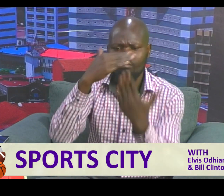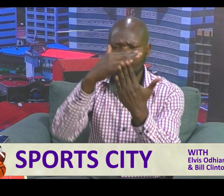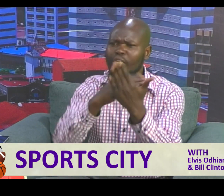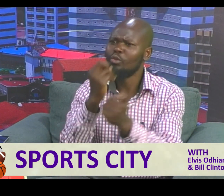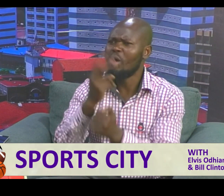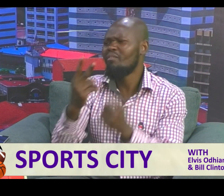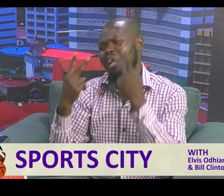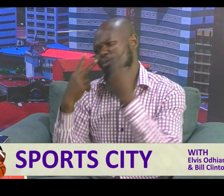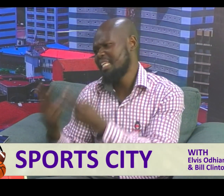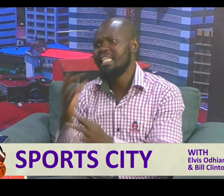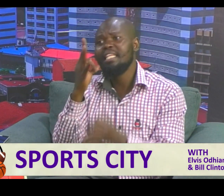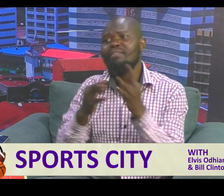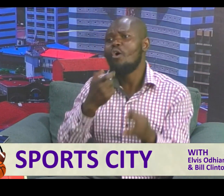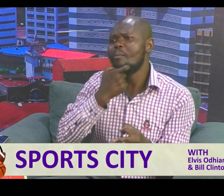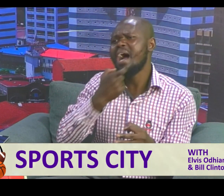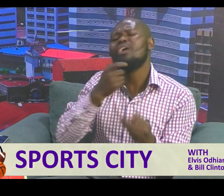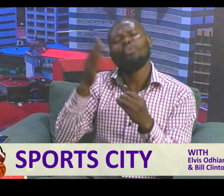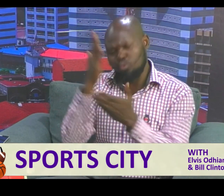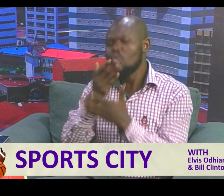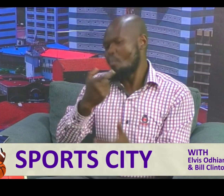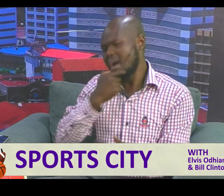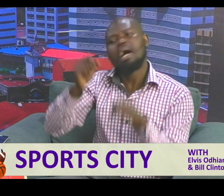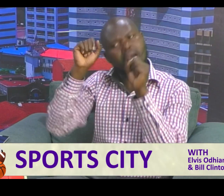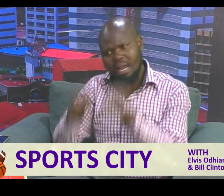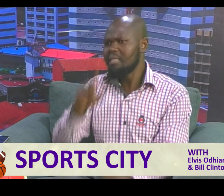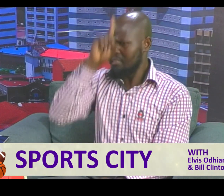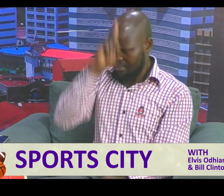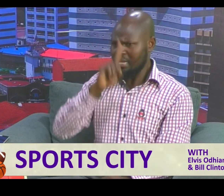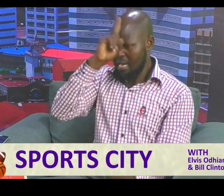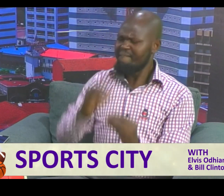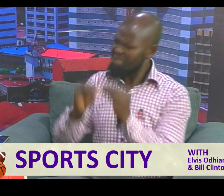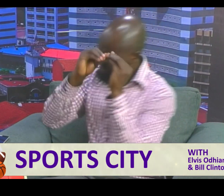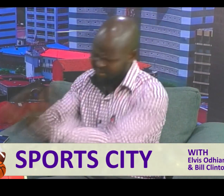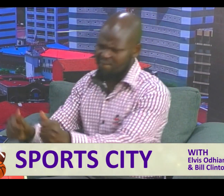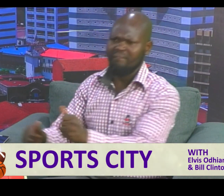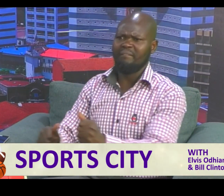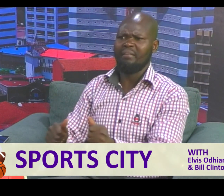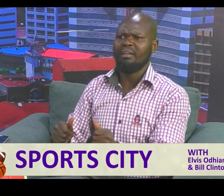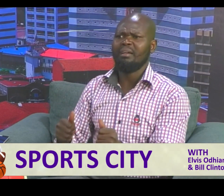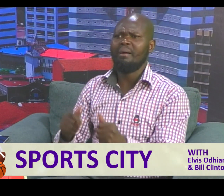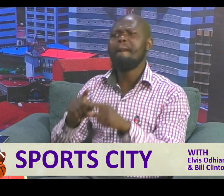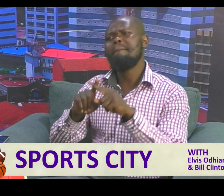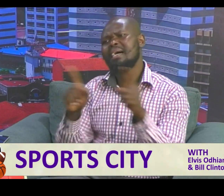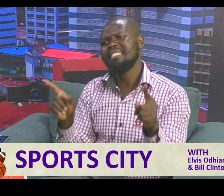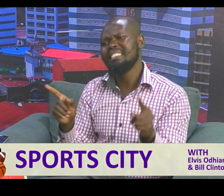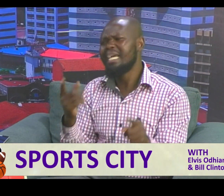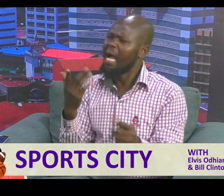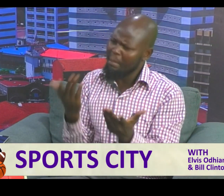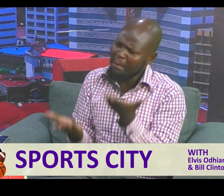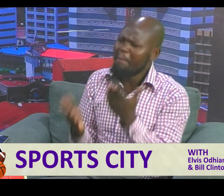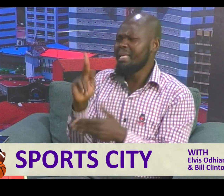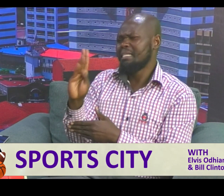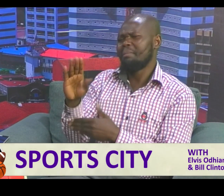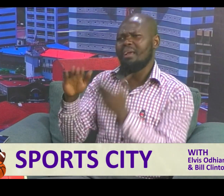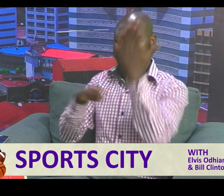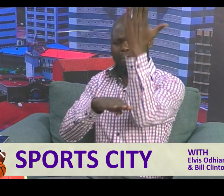Gor Mahia is KCB is it has 12 points, right? So they have 9 points. I feel if they're serious,